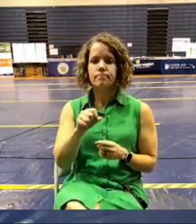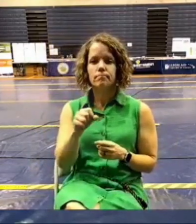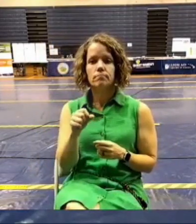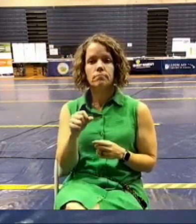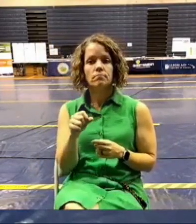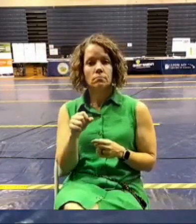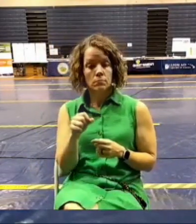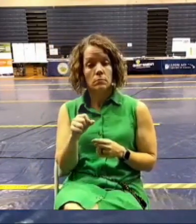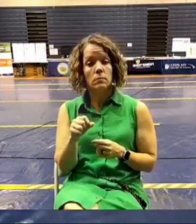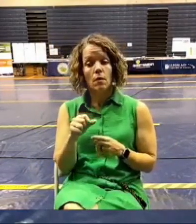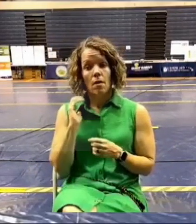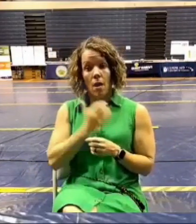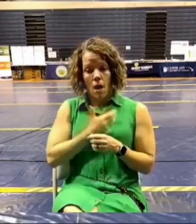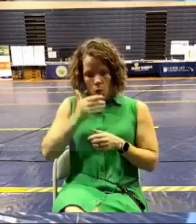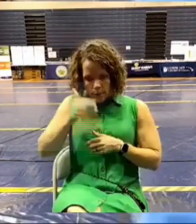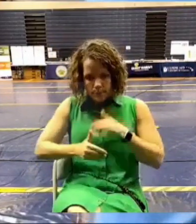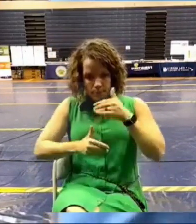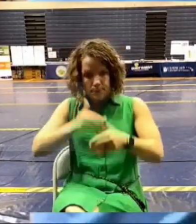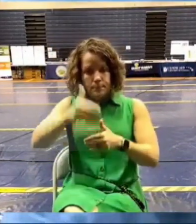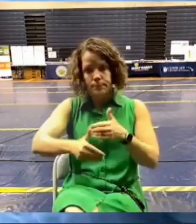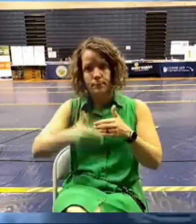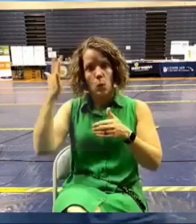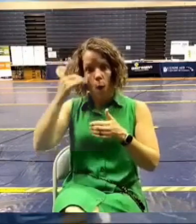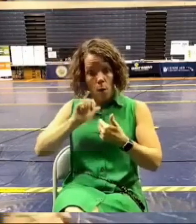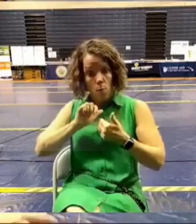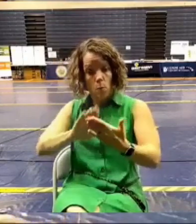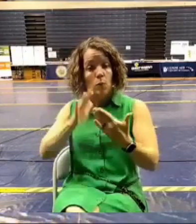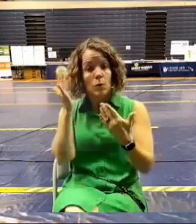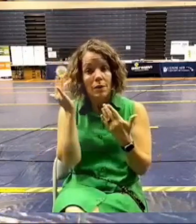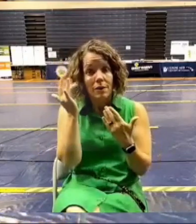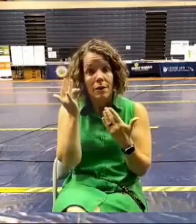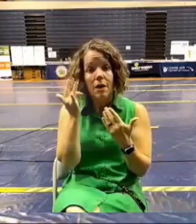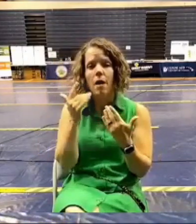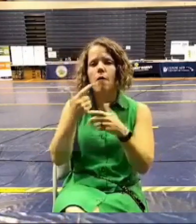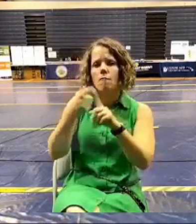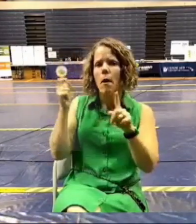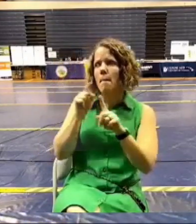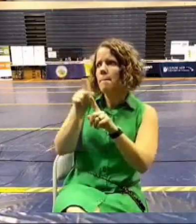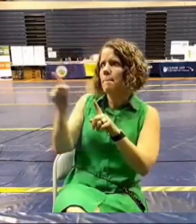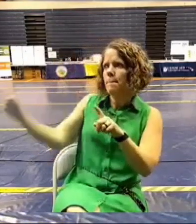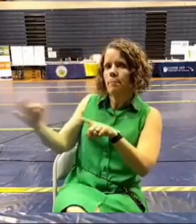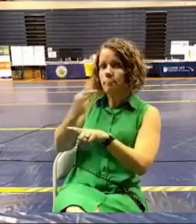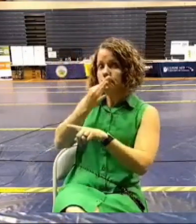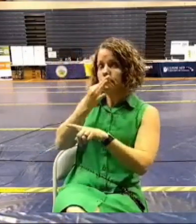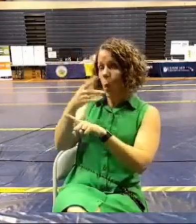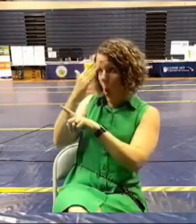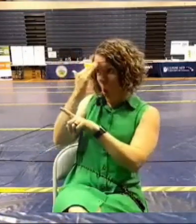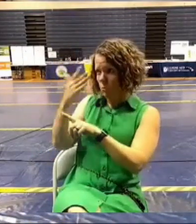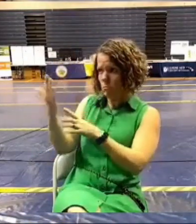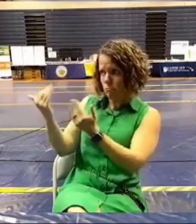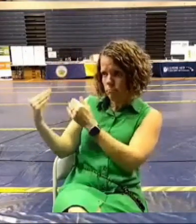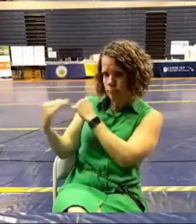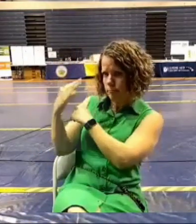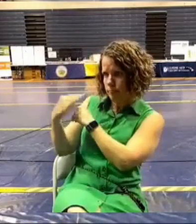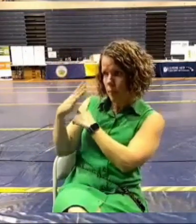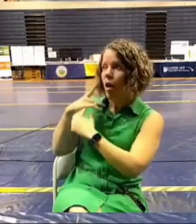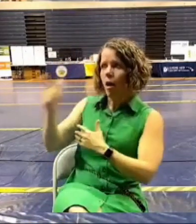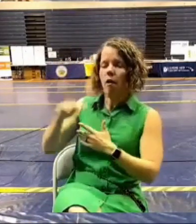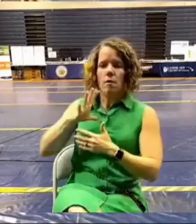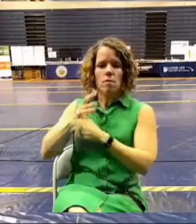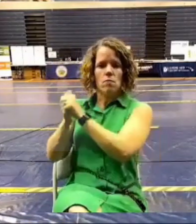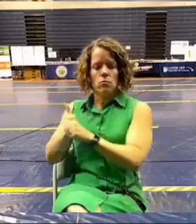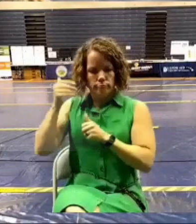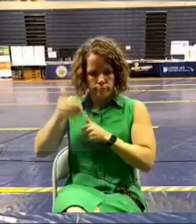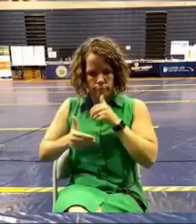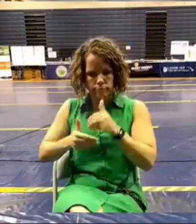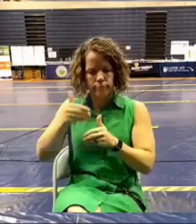previous experiences, all the experts on the best way to address this ash. So as we identify the footprint of